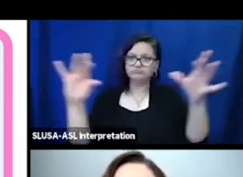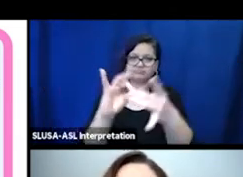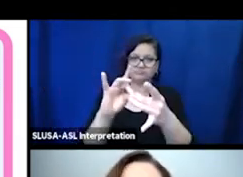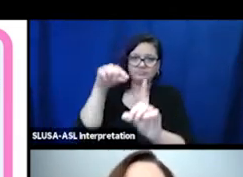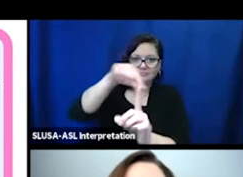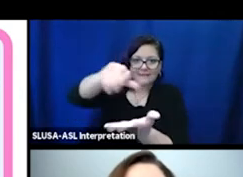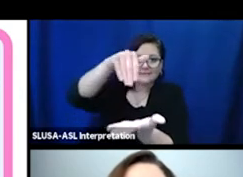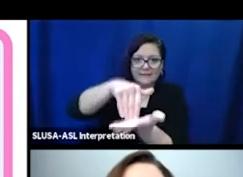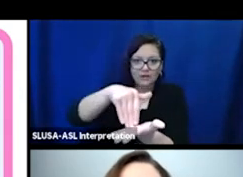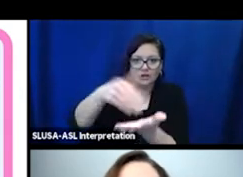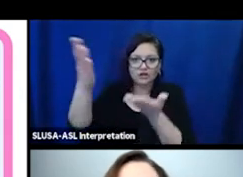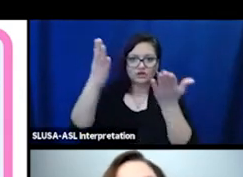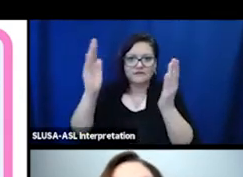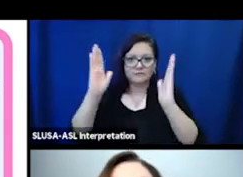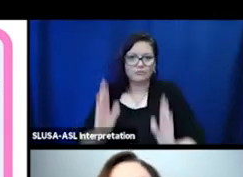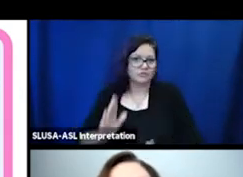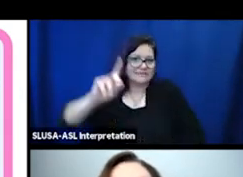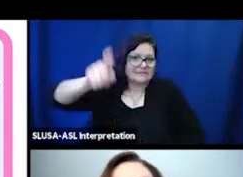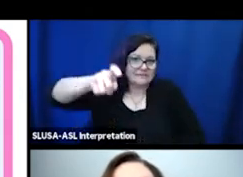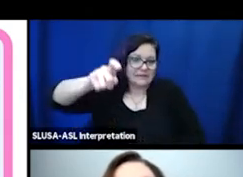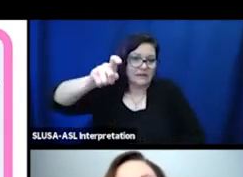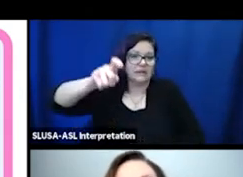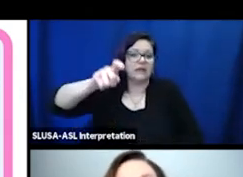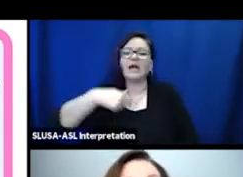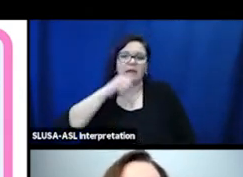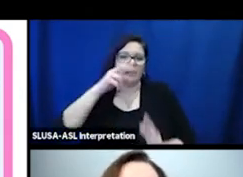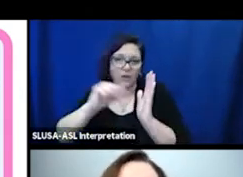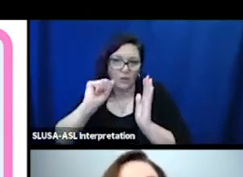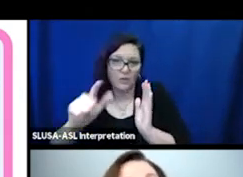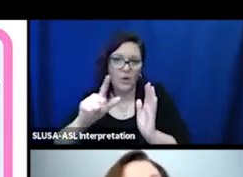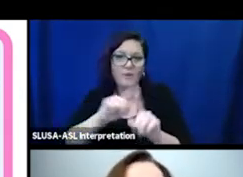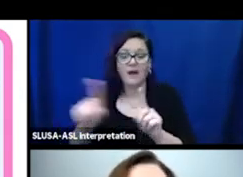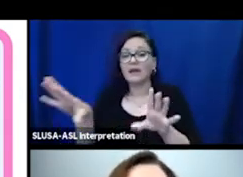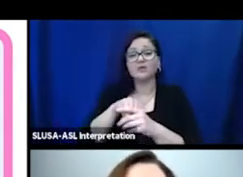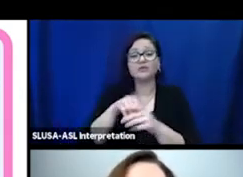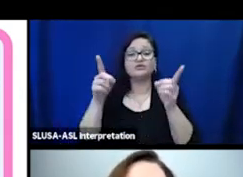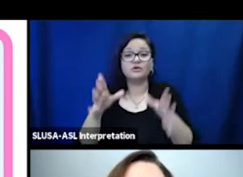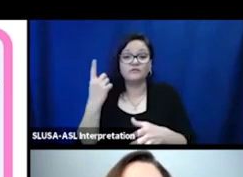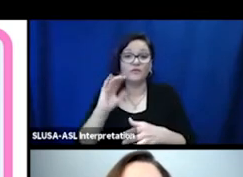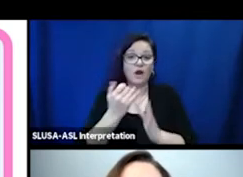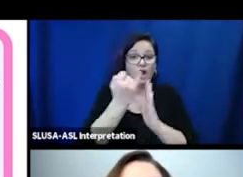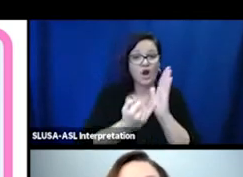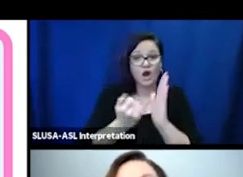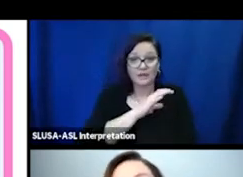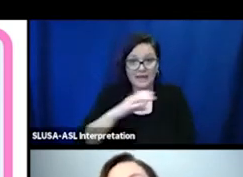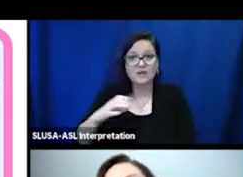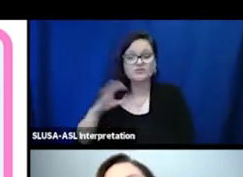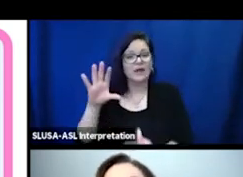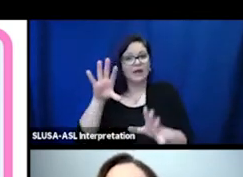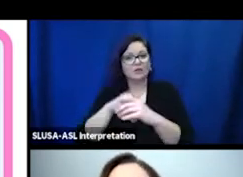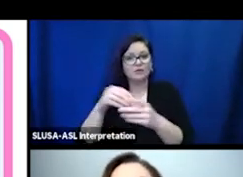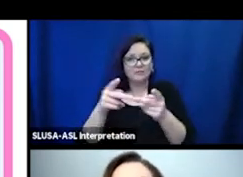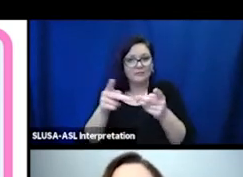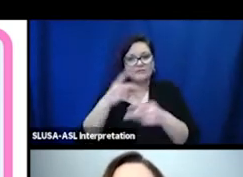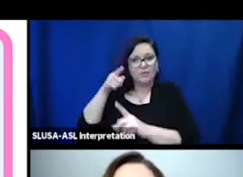But everything, including the director of our Arts Council. I've also included a space for him, because it really